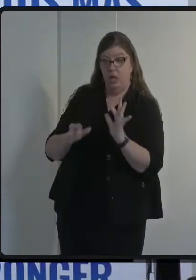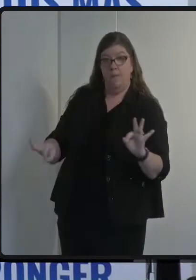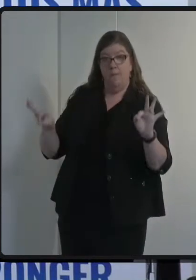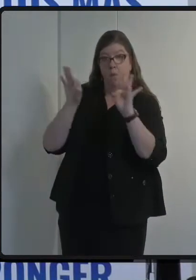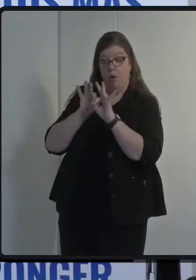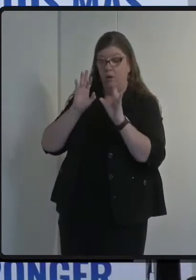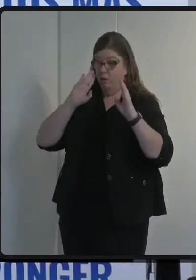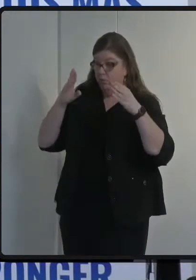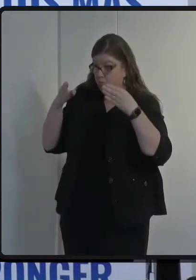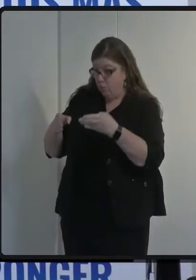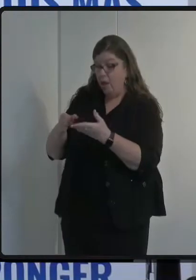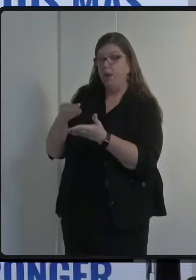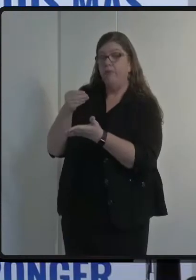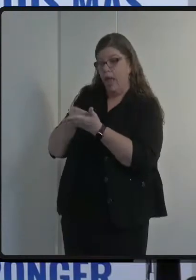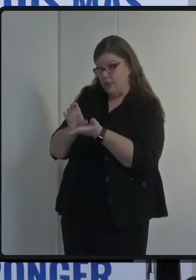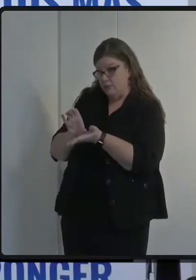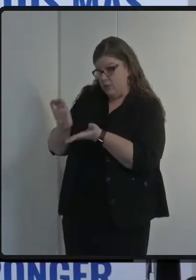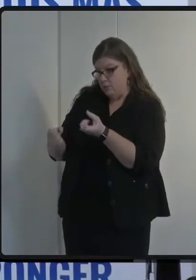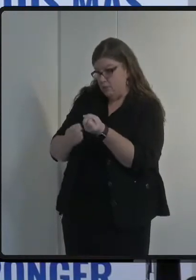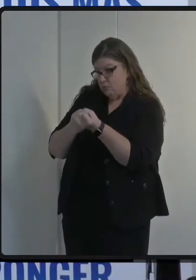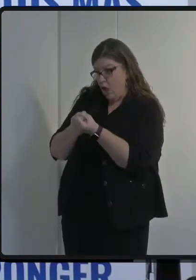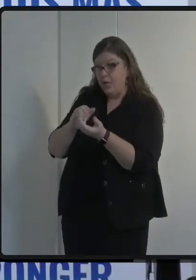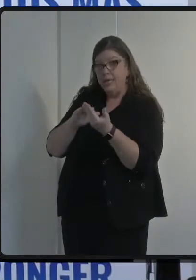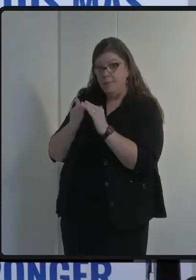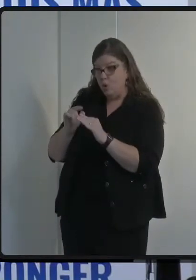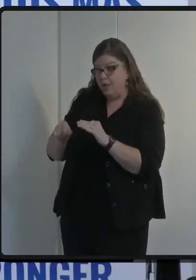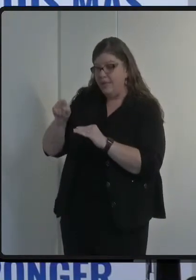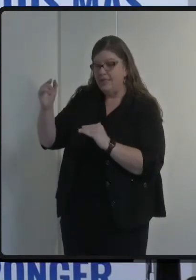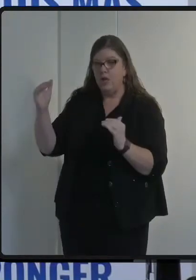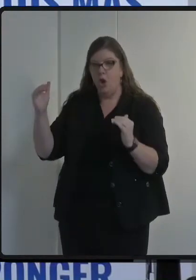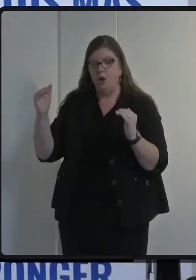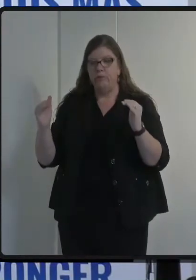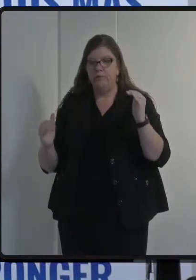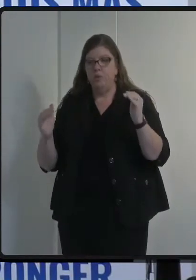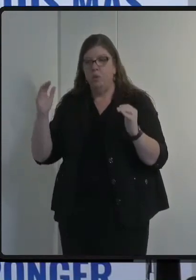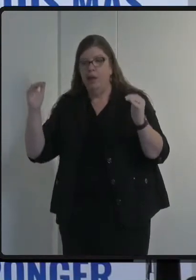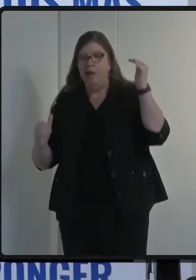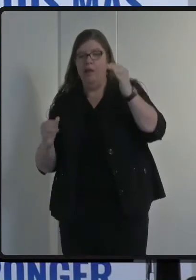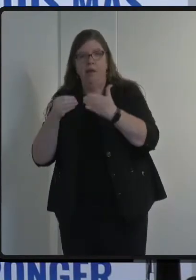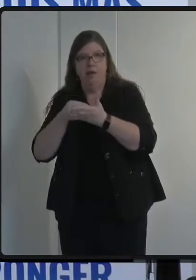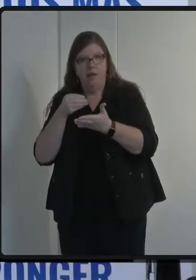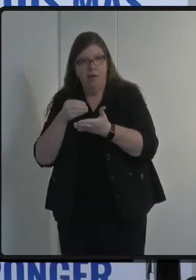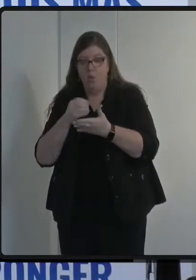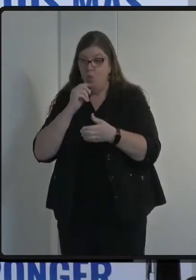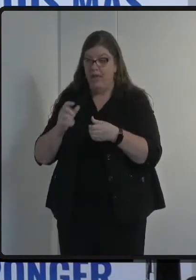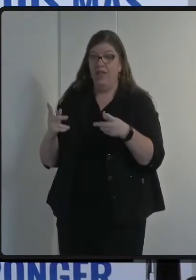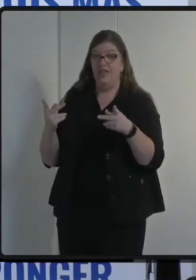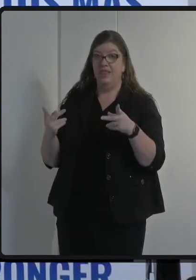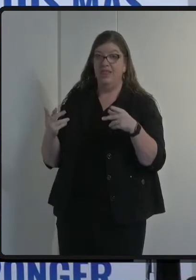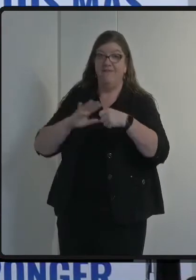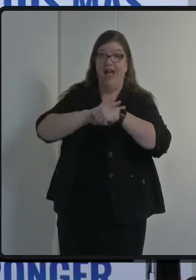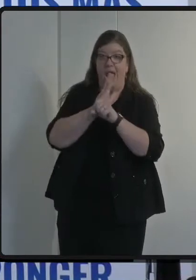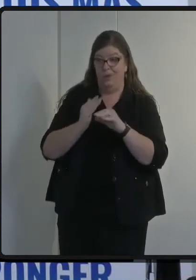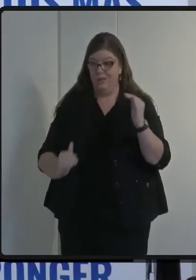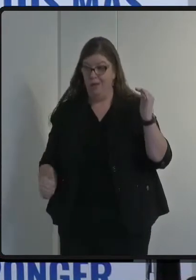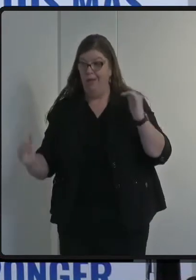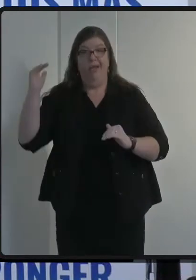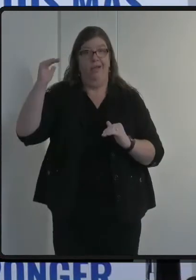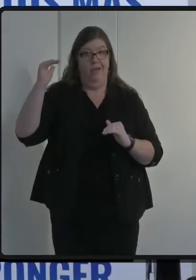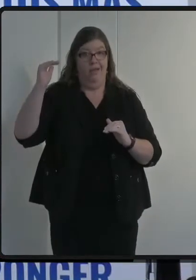targeting investments in communities that are disproportionately impacted by the virus to address